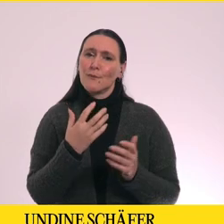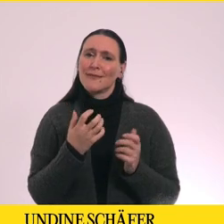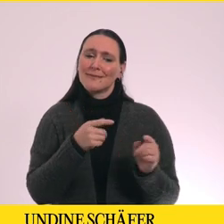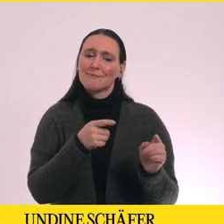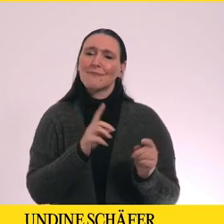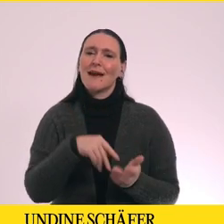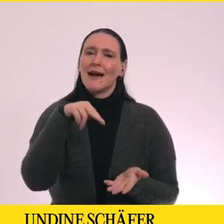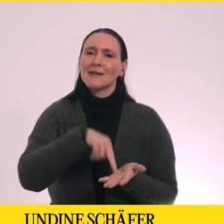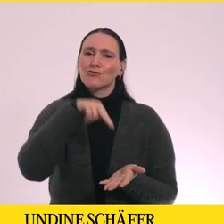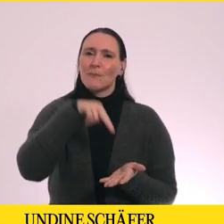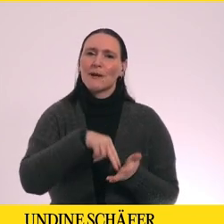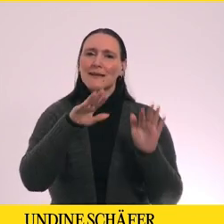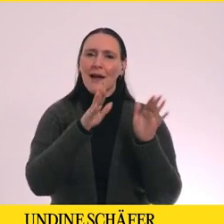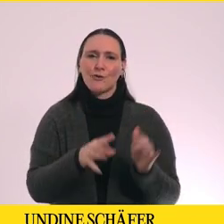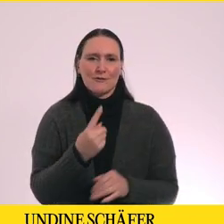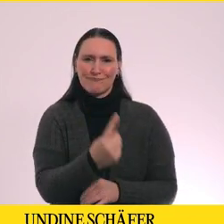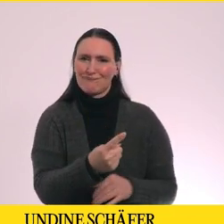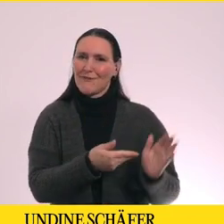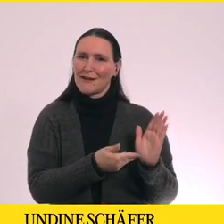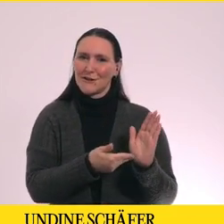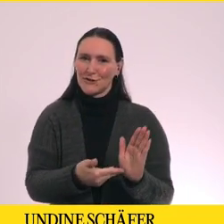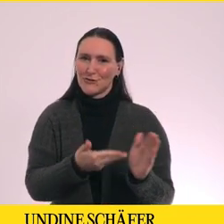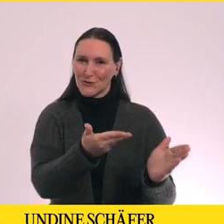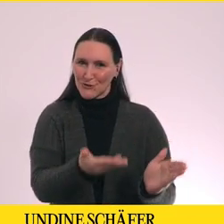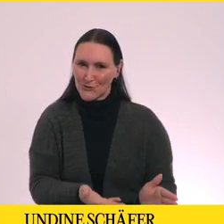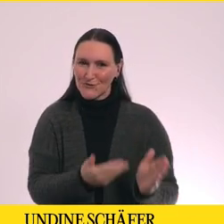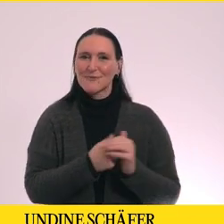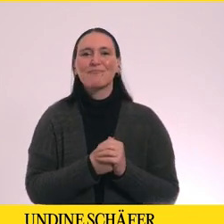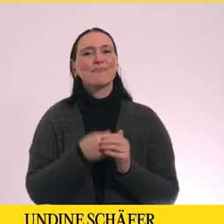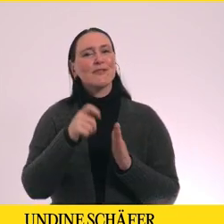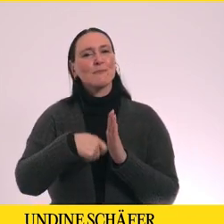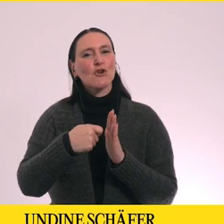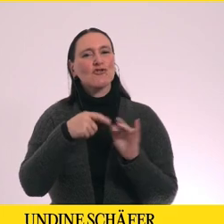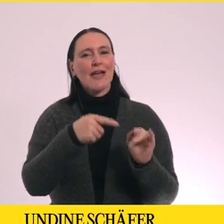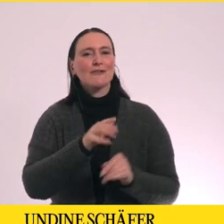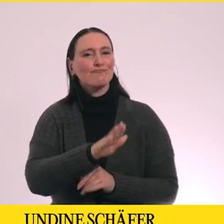introduce themselves individually and just say something about their role within the project.